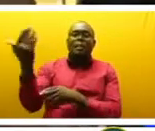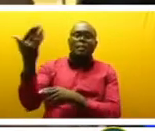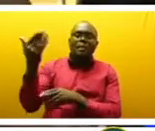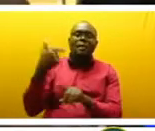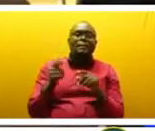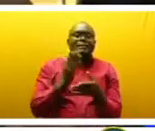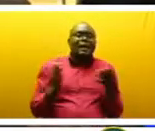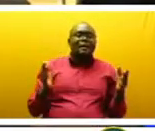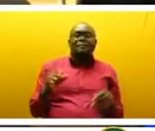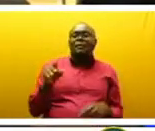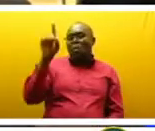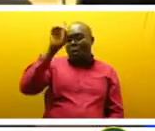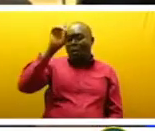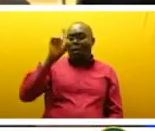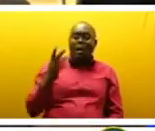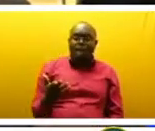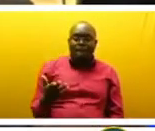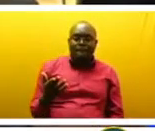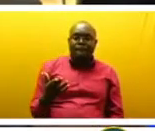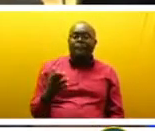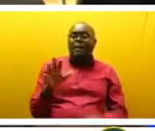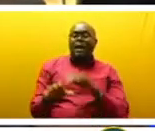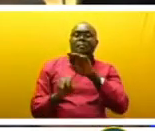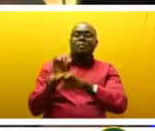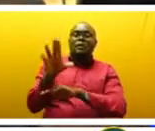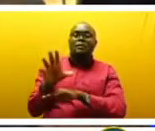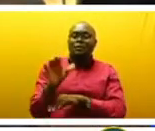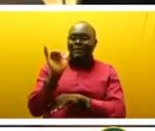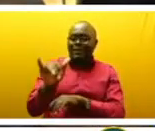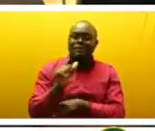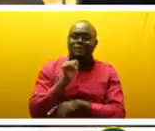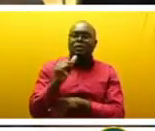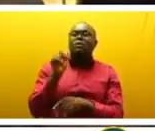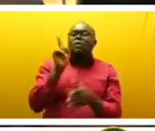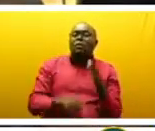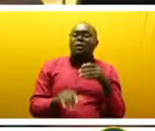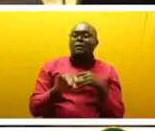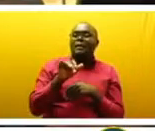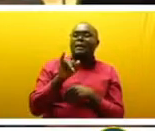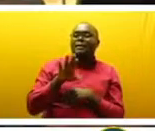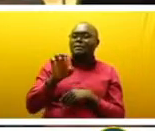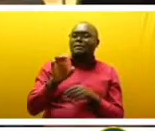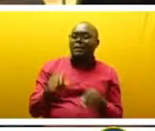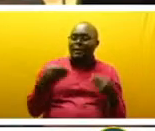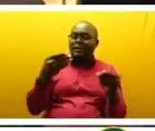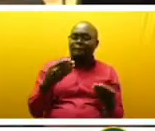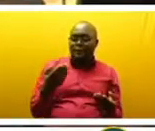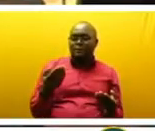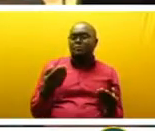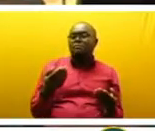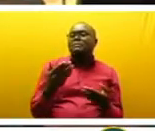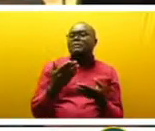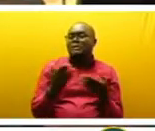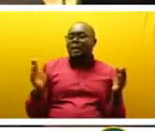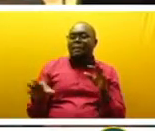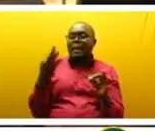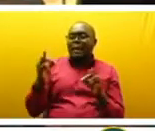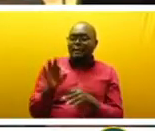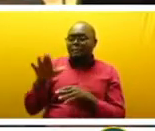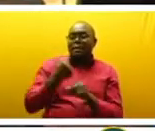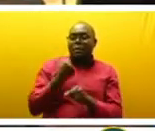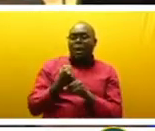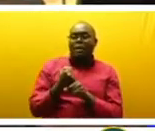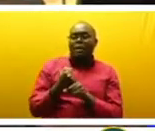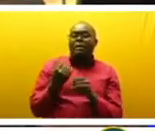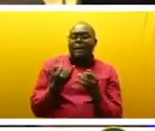on presumptions and projections. And that's not what the IEBC should be doing, not giving us projections. That is for the analysts to do.